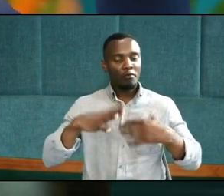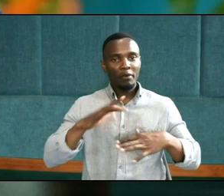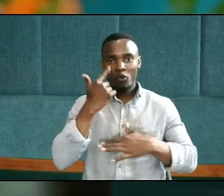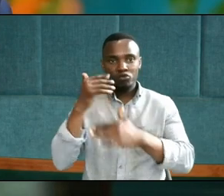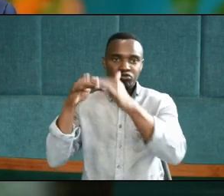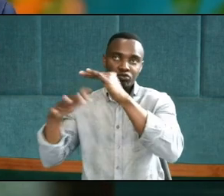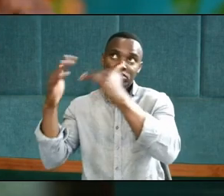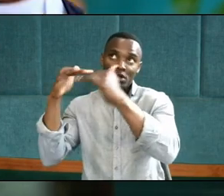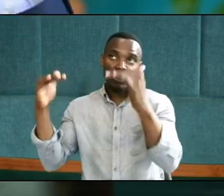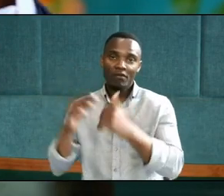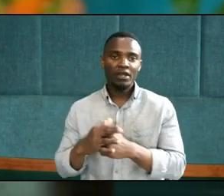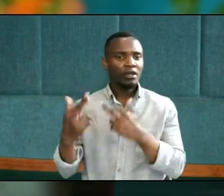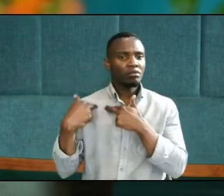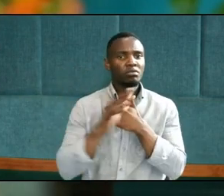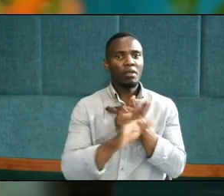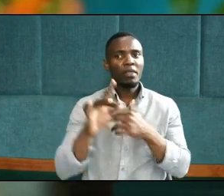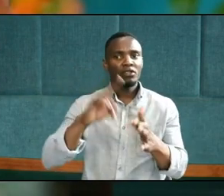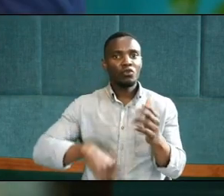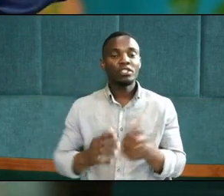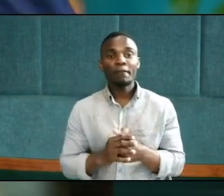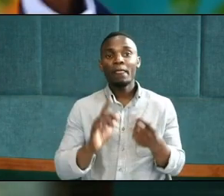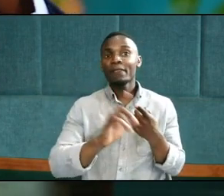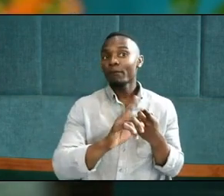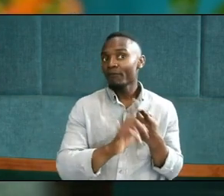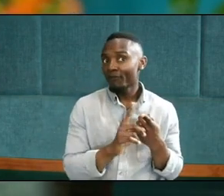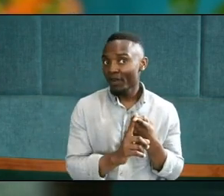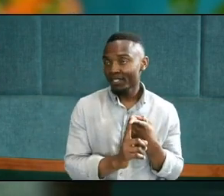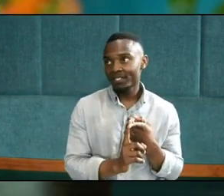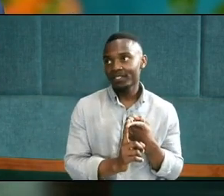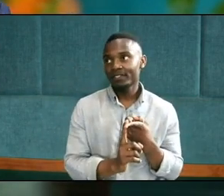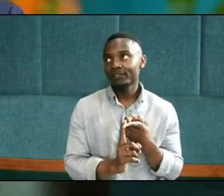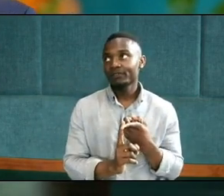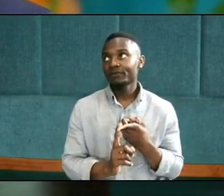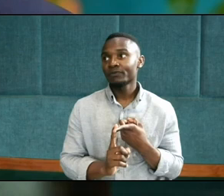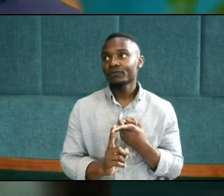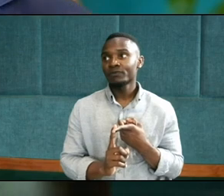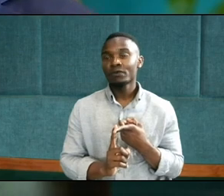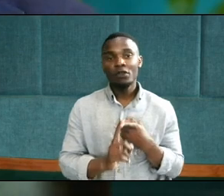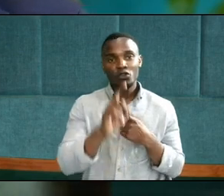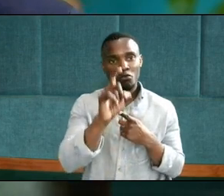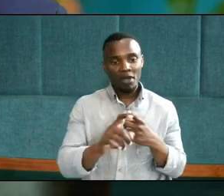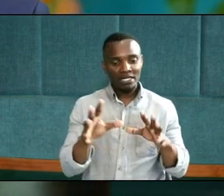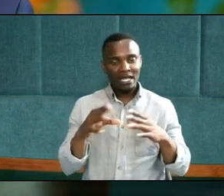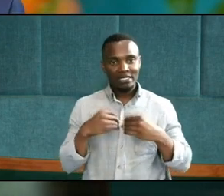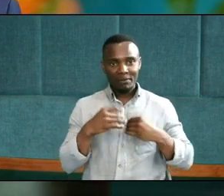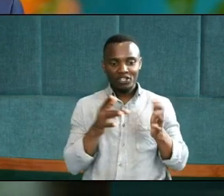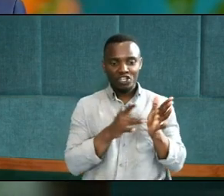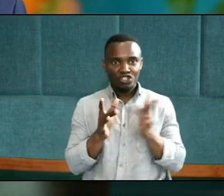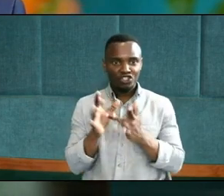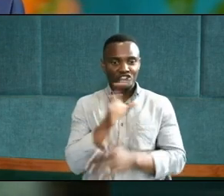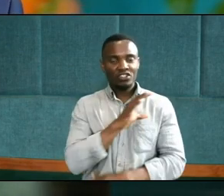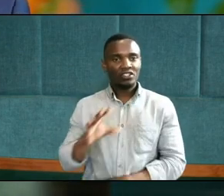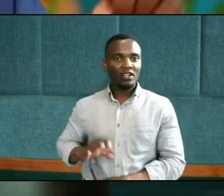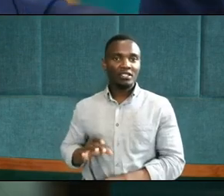their responsibilities? The very first one, the very first responsibility is to accept Jesus Christ as your personal Savior.